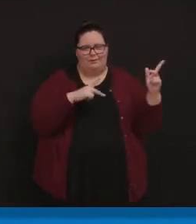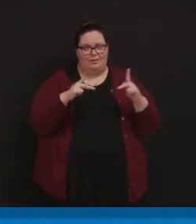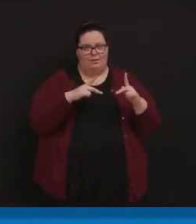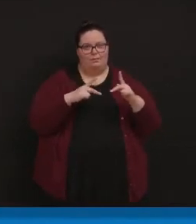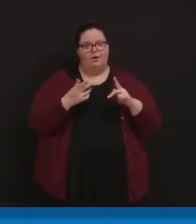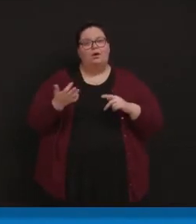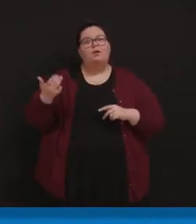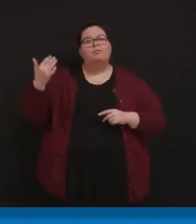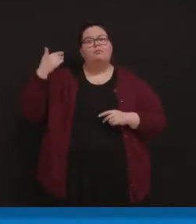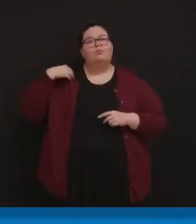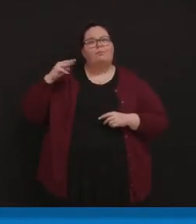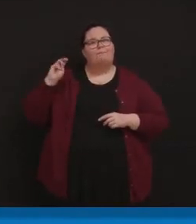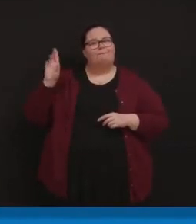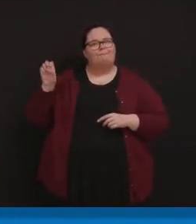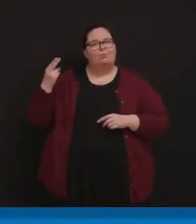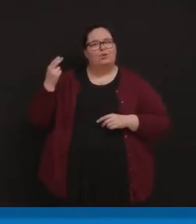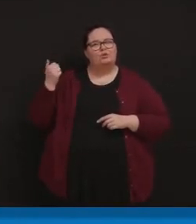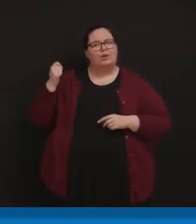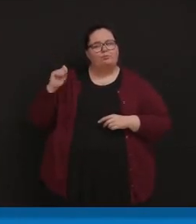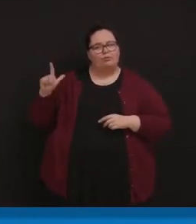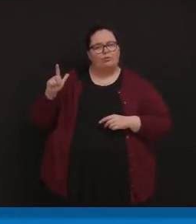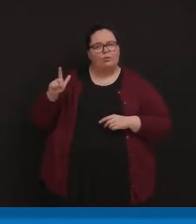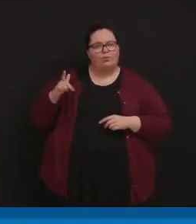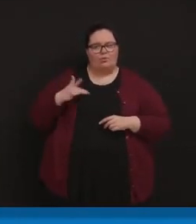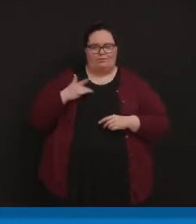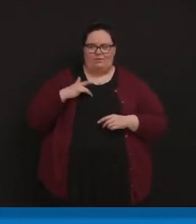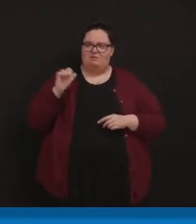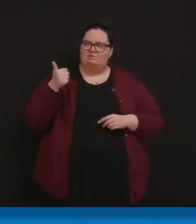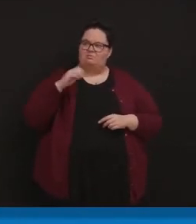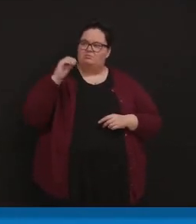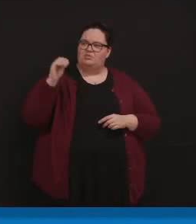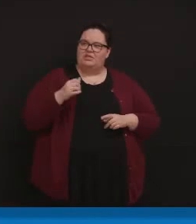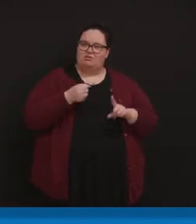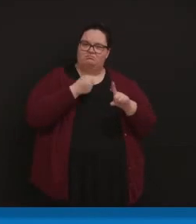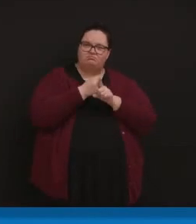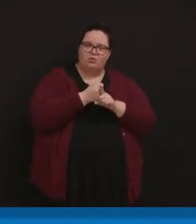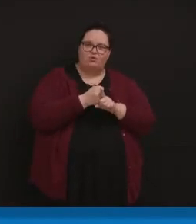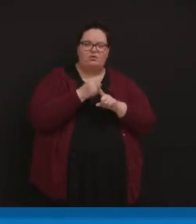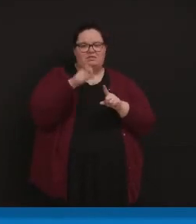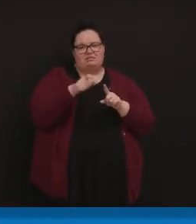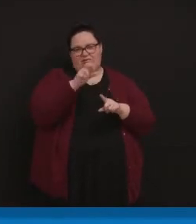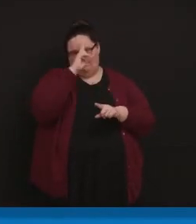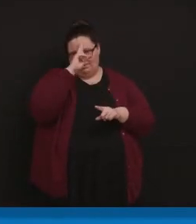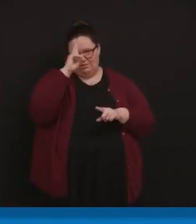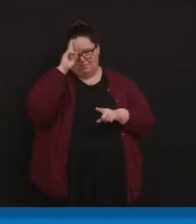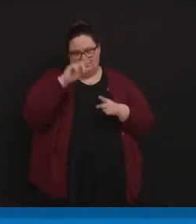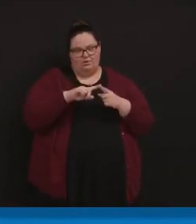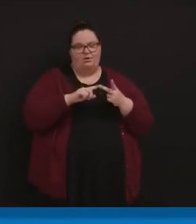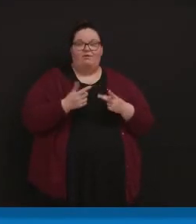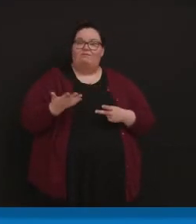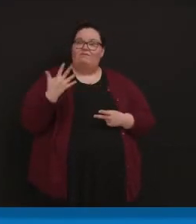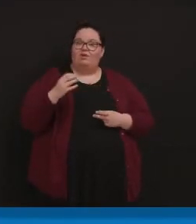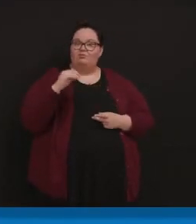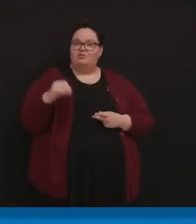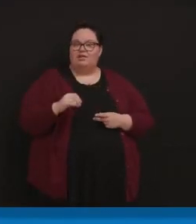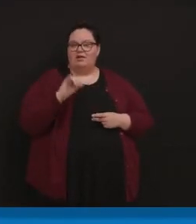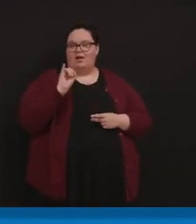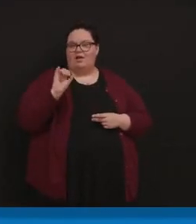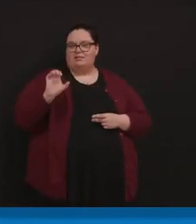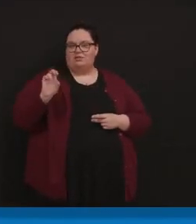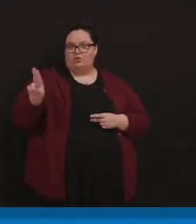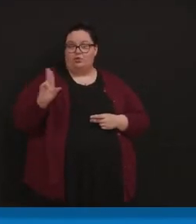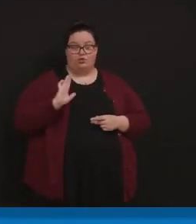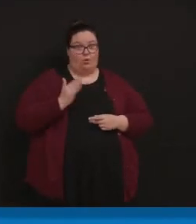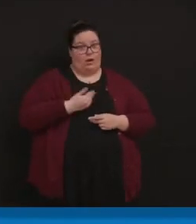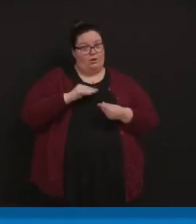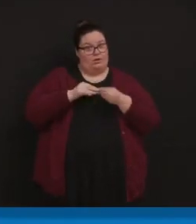had projections around, 10% of cases would need hospitalization and 5% of those would need ICU admission. We've since looked